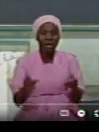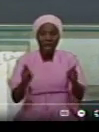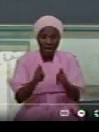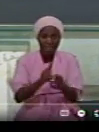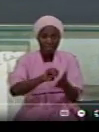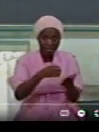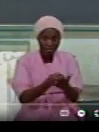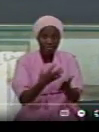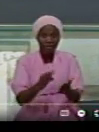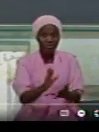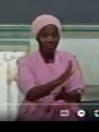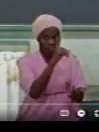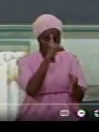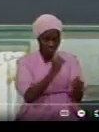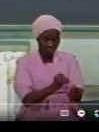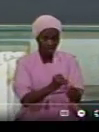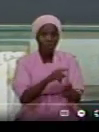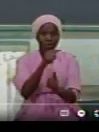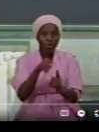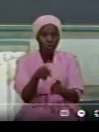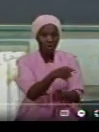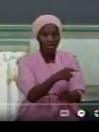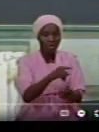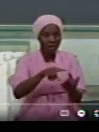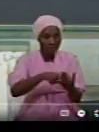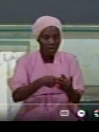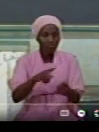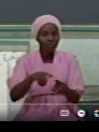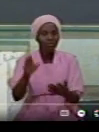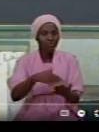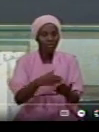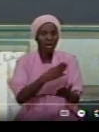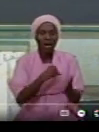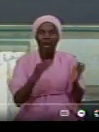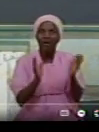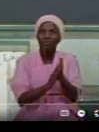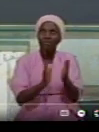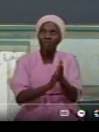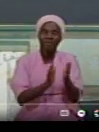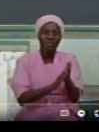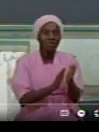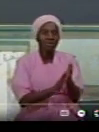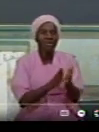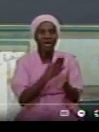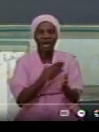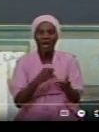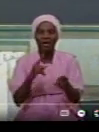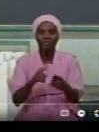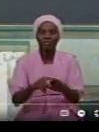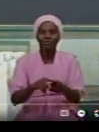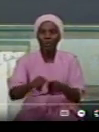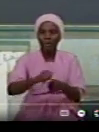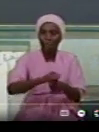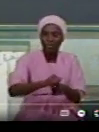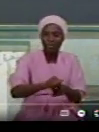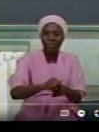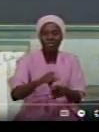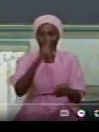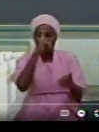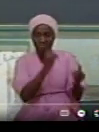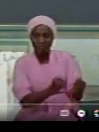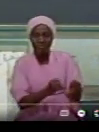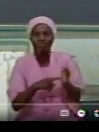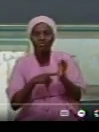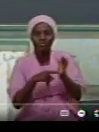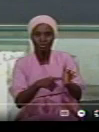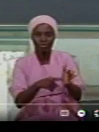their faith, when they began to sing and to praise as to the practical faith they demonstrated,